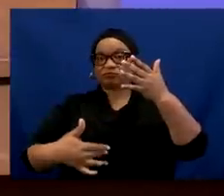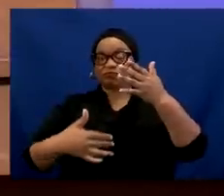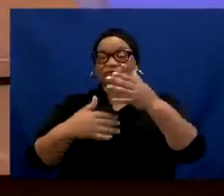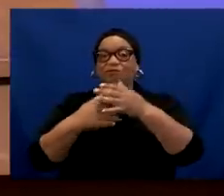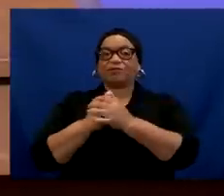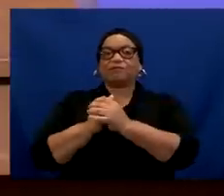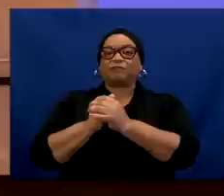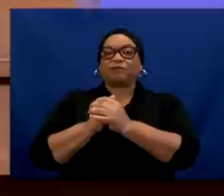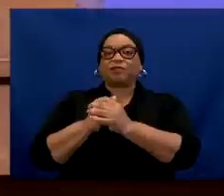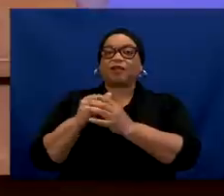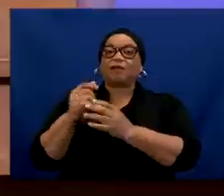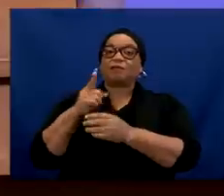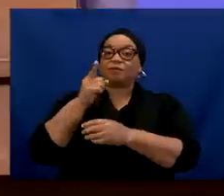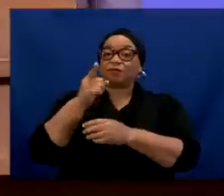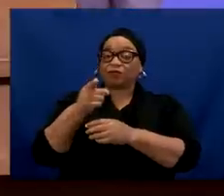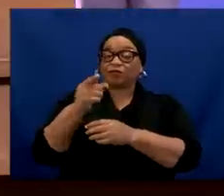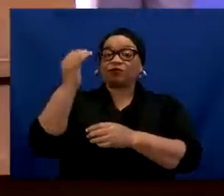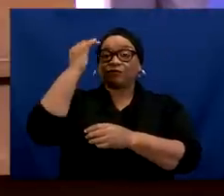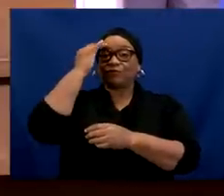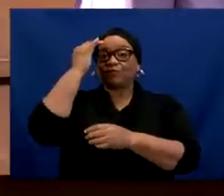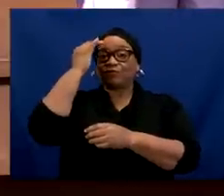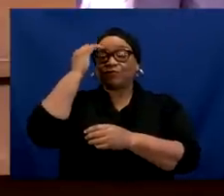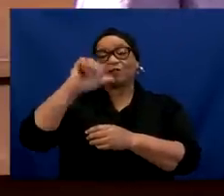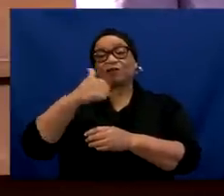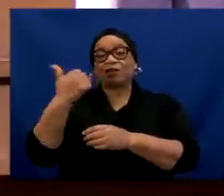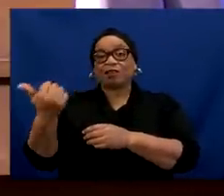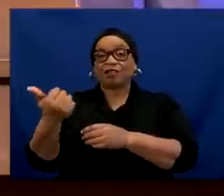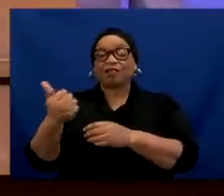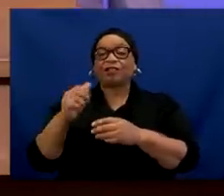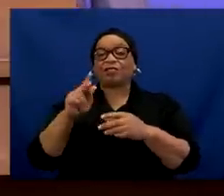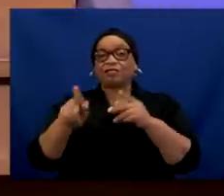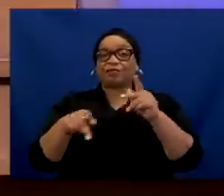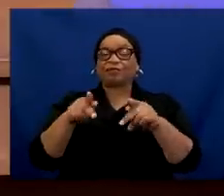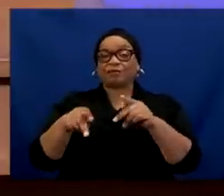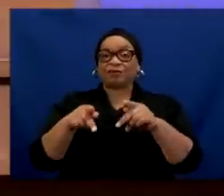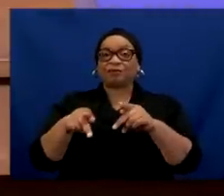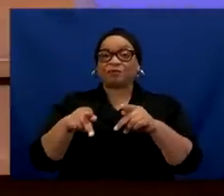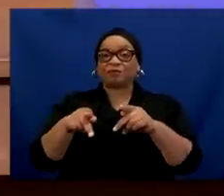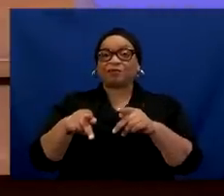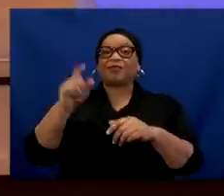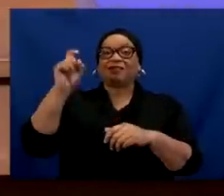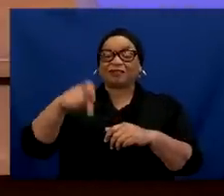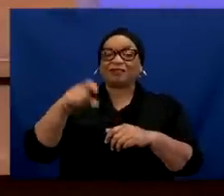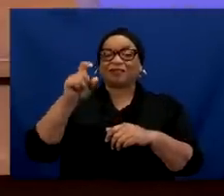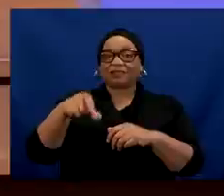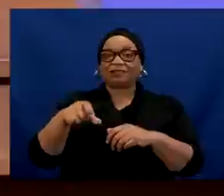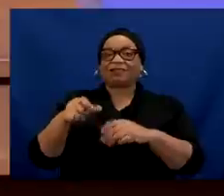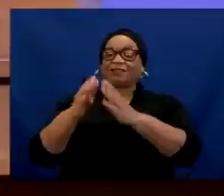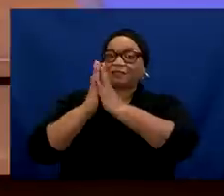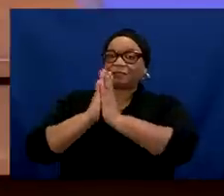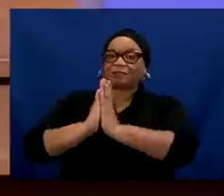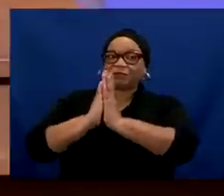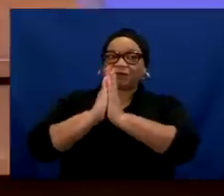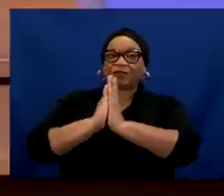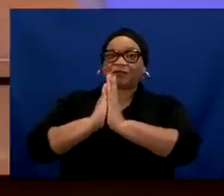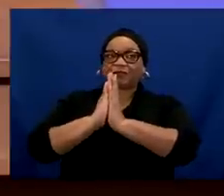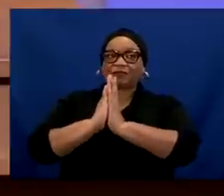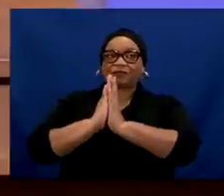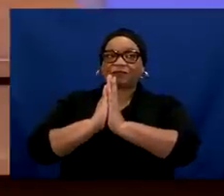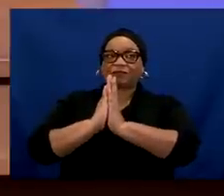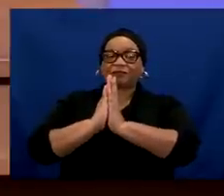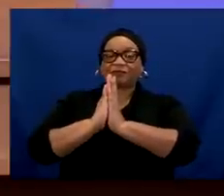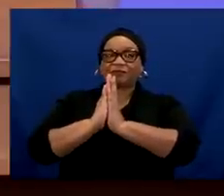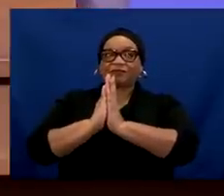on the screen, but likewise, you didn't come in here without carrying some names and even your luggage